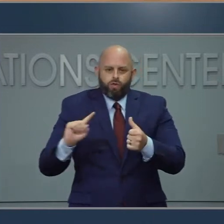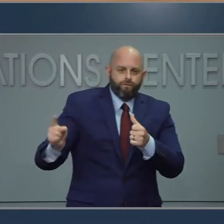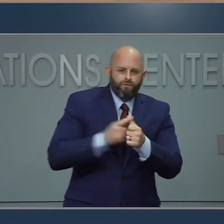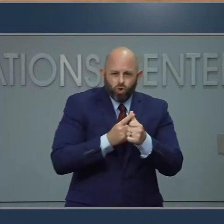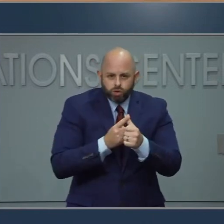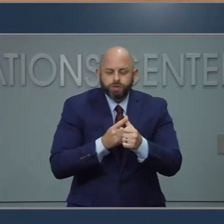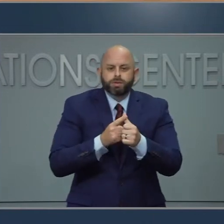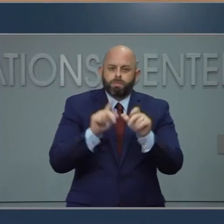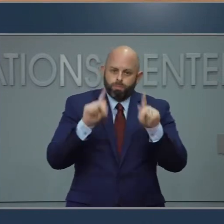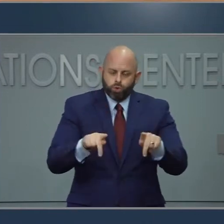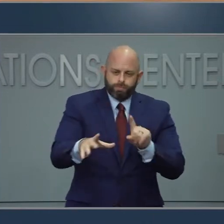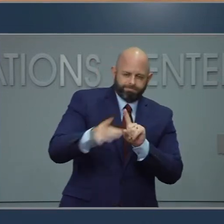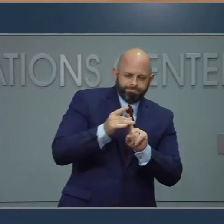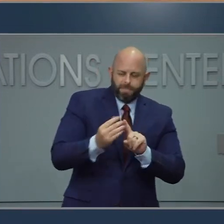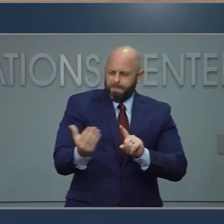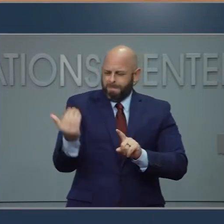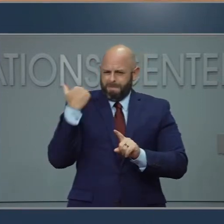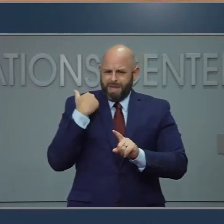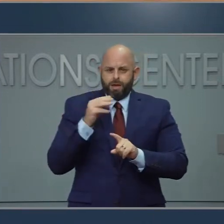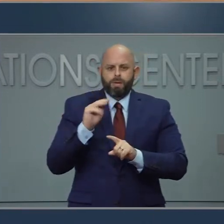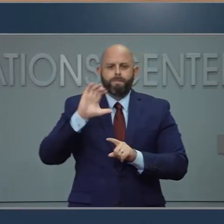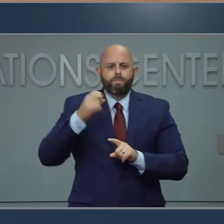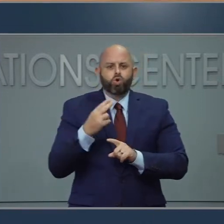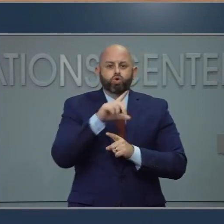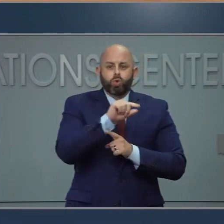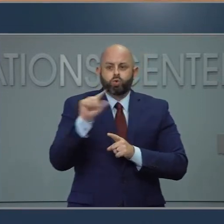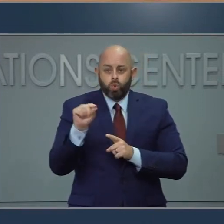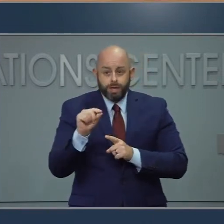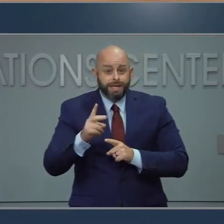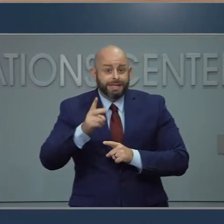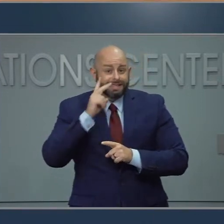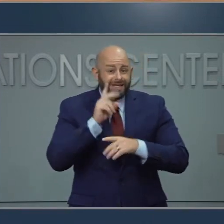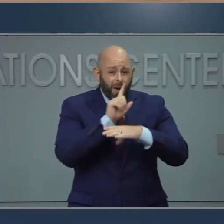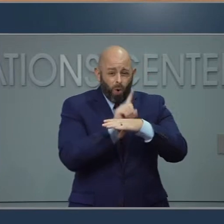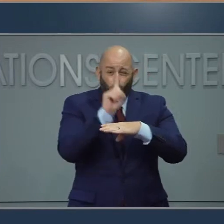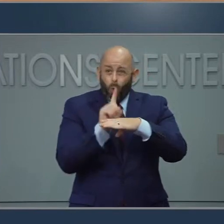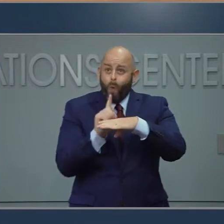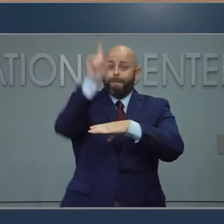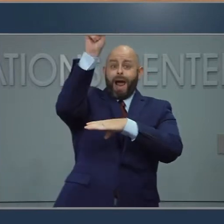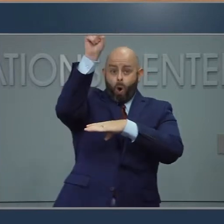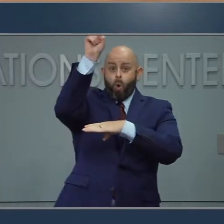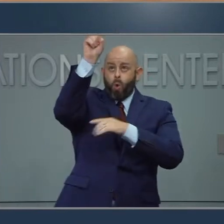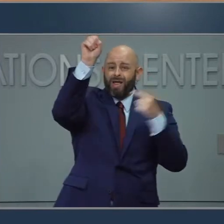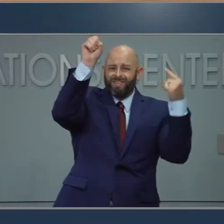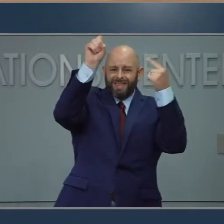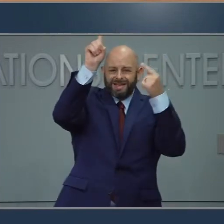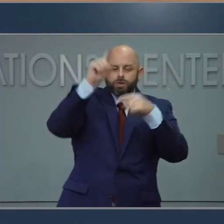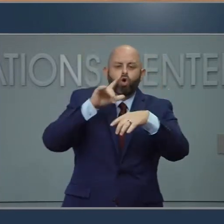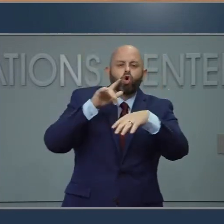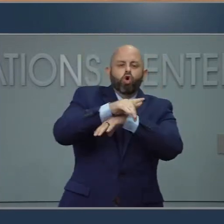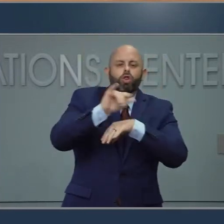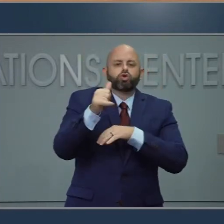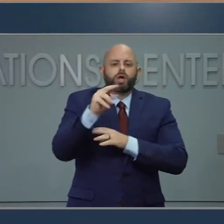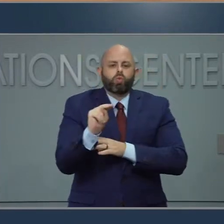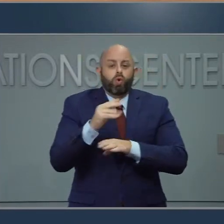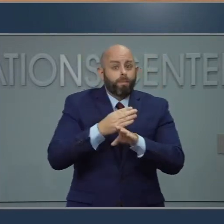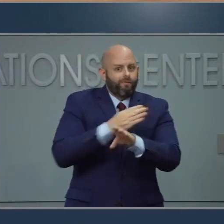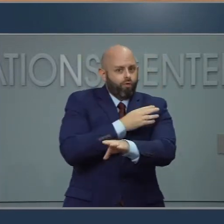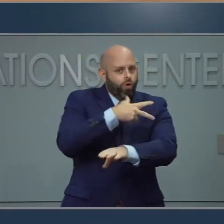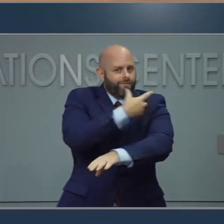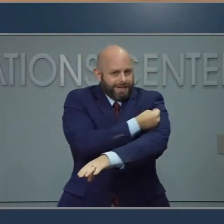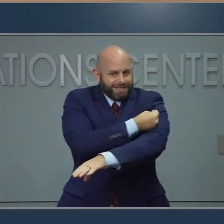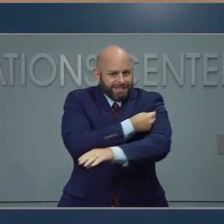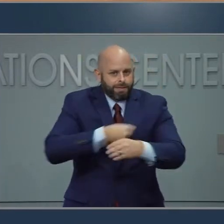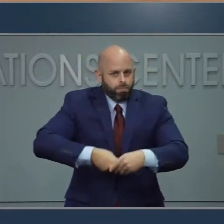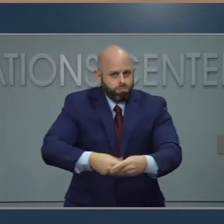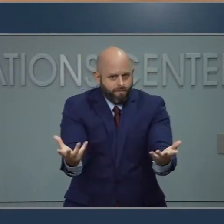of 2020. The large peak you see happened in early January, before vaccines were widely available.